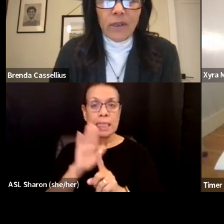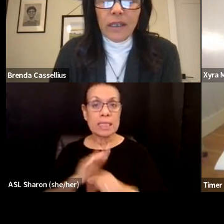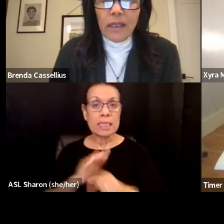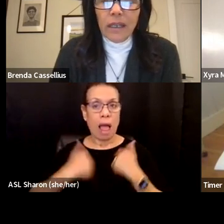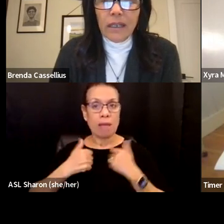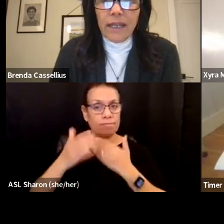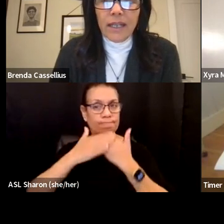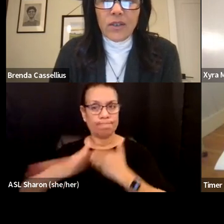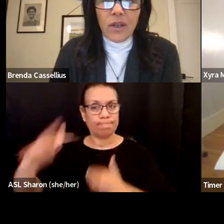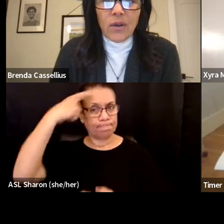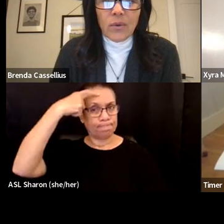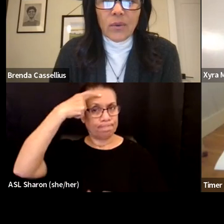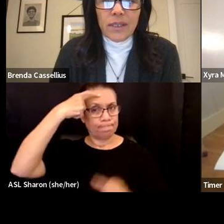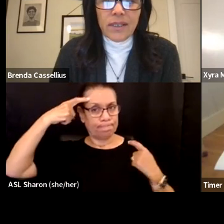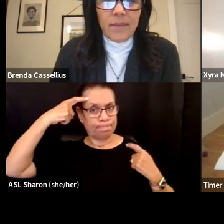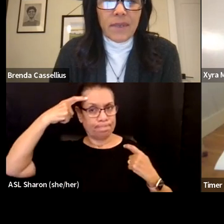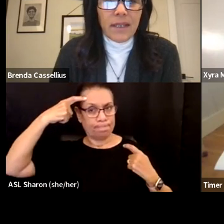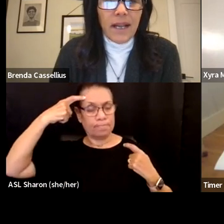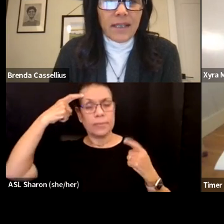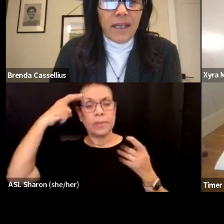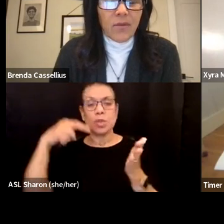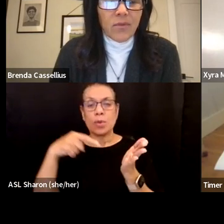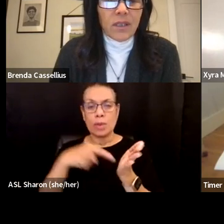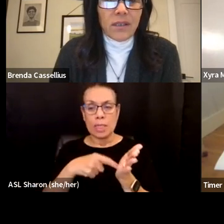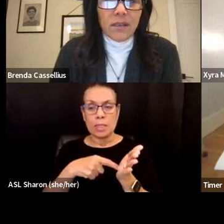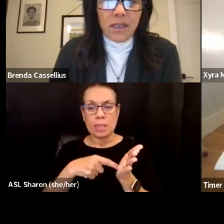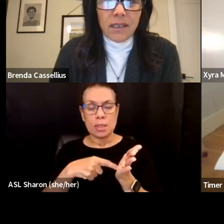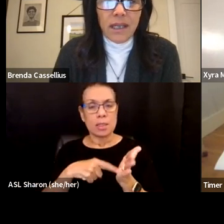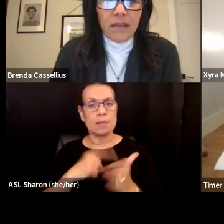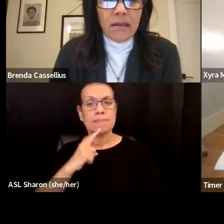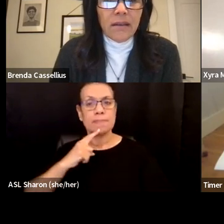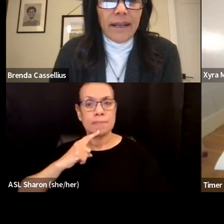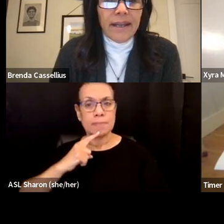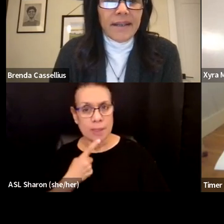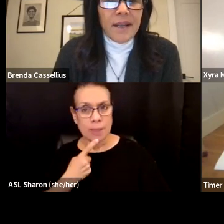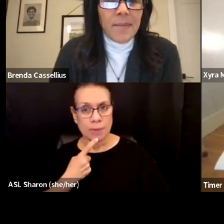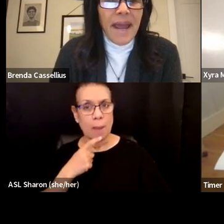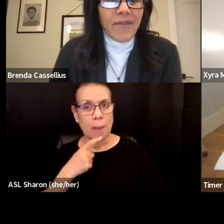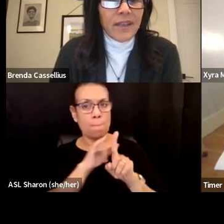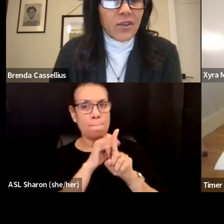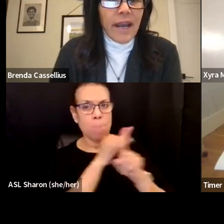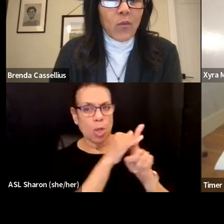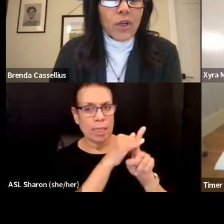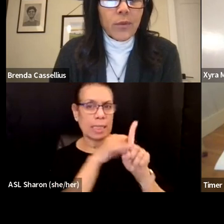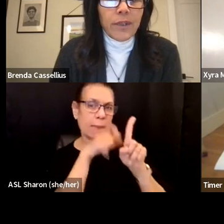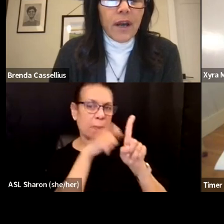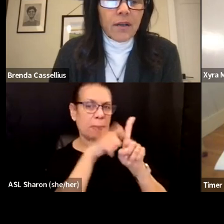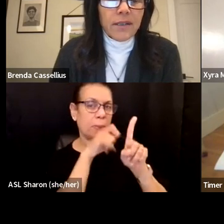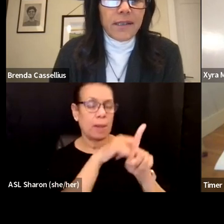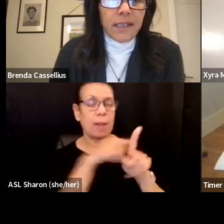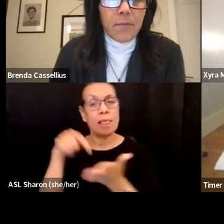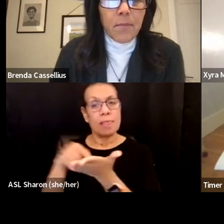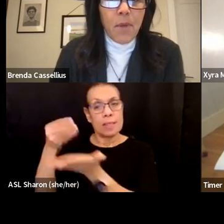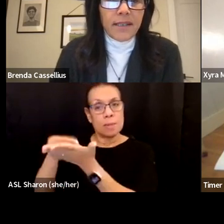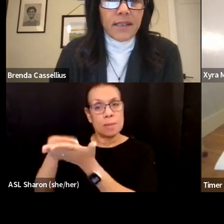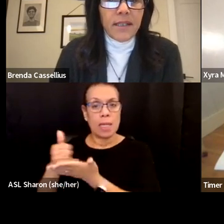life and so this is something that i take really seriously and having this grant works with our